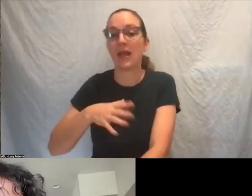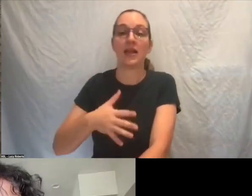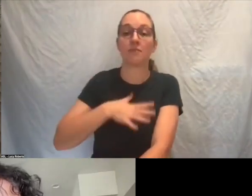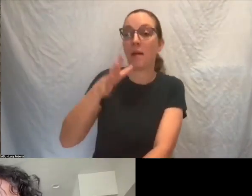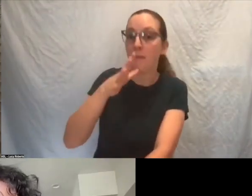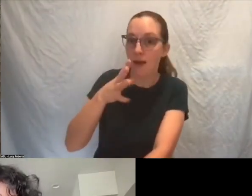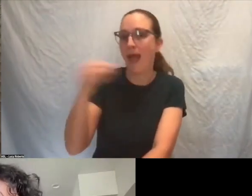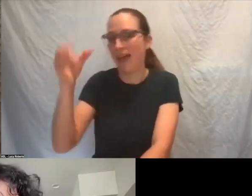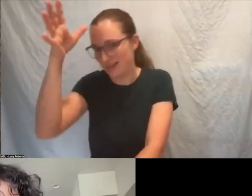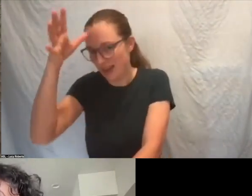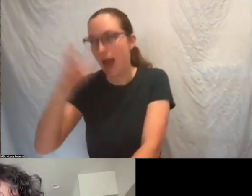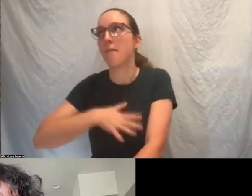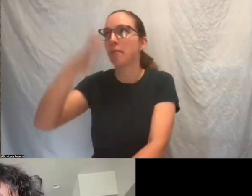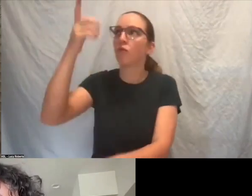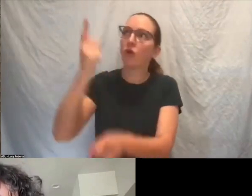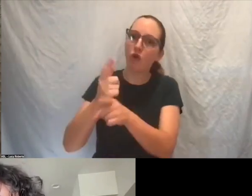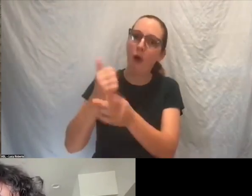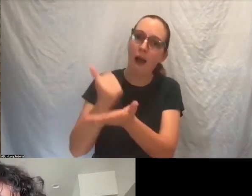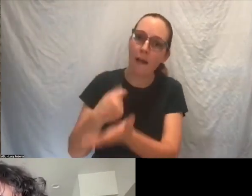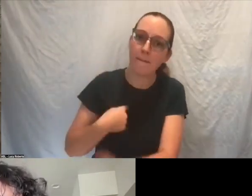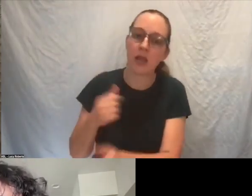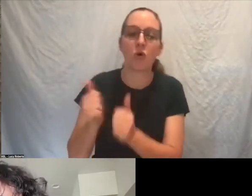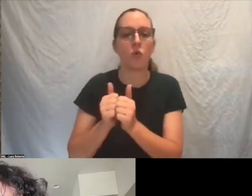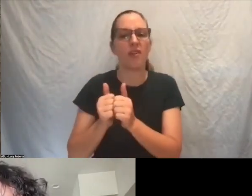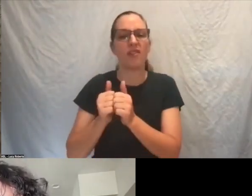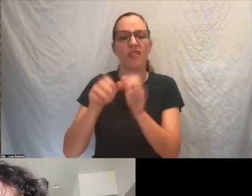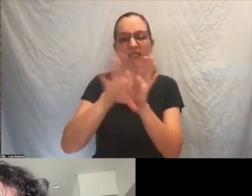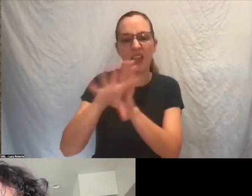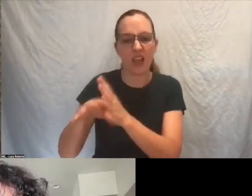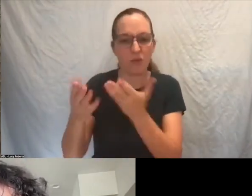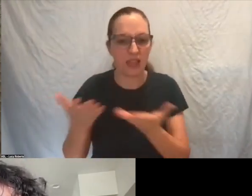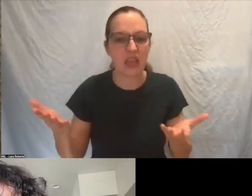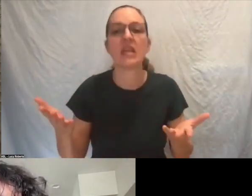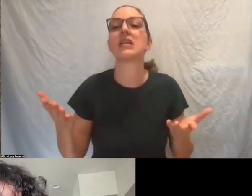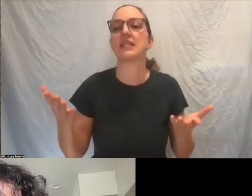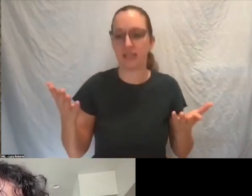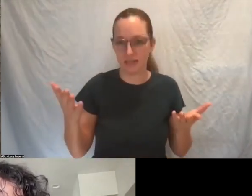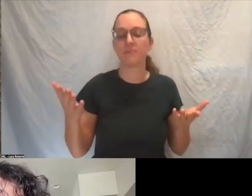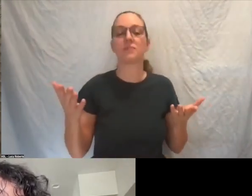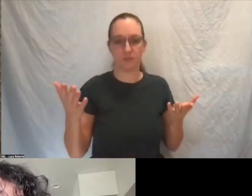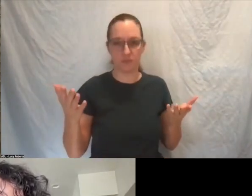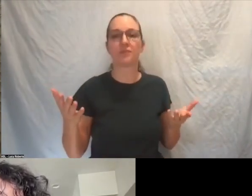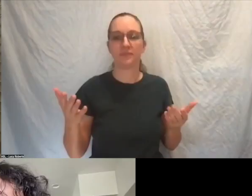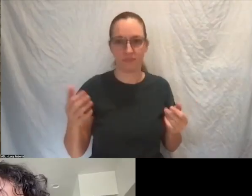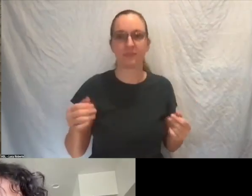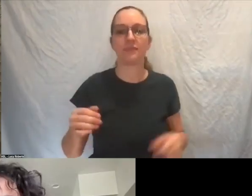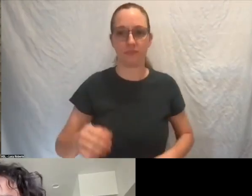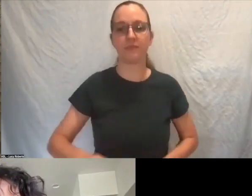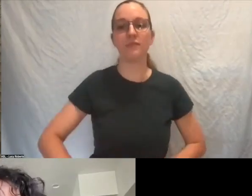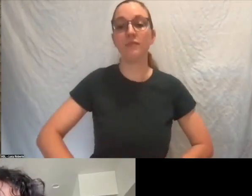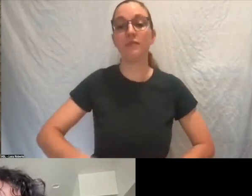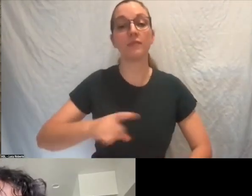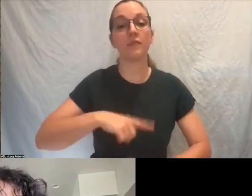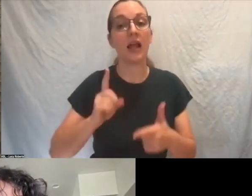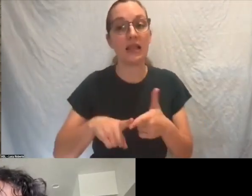and dad were in that. My brother helped me with some of the camera angles for that as well. Um, and then of